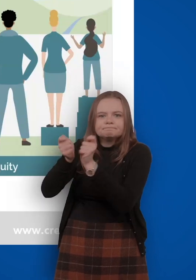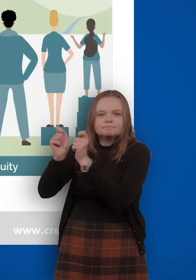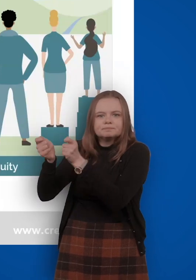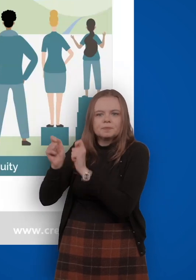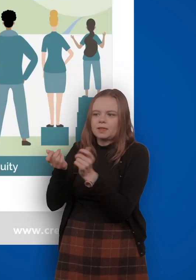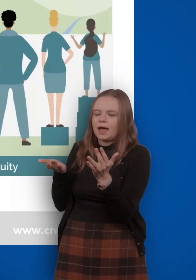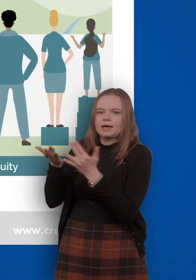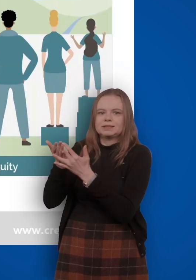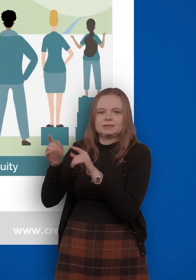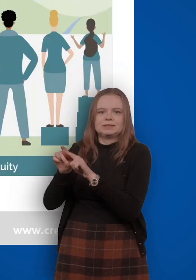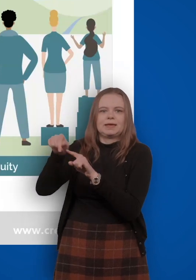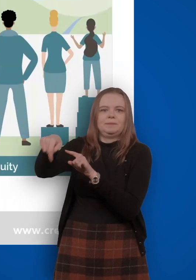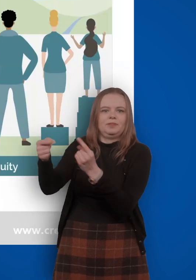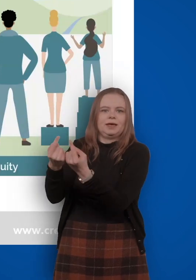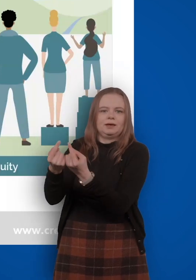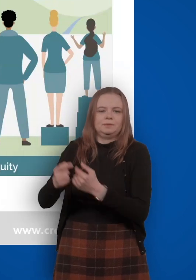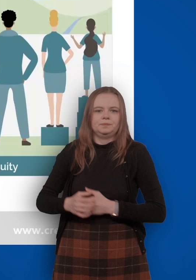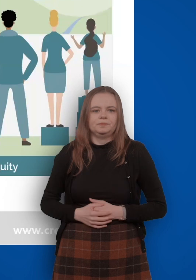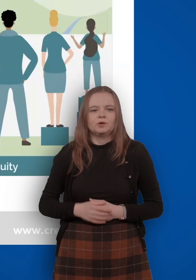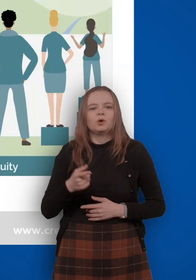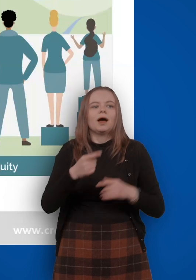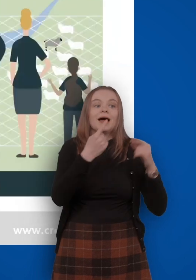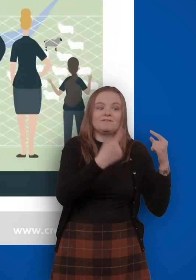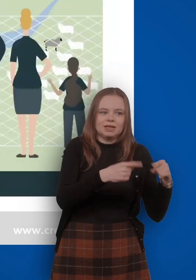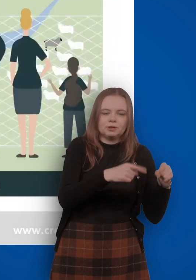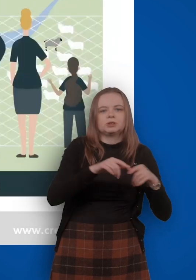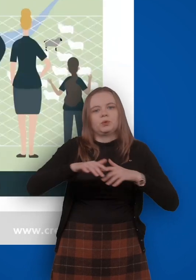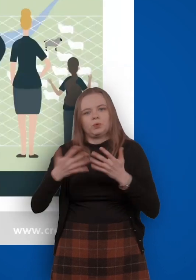can access it. So it's really about the difference between availability and accessibility.